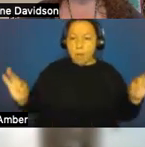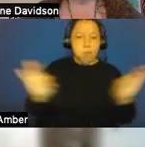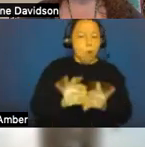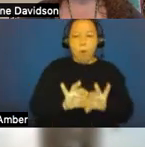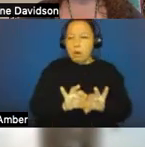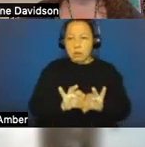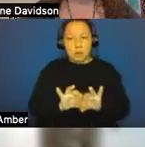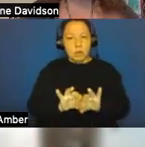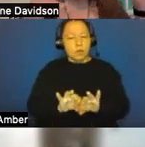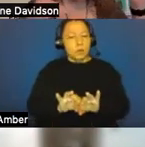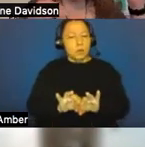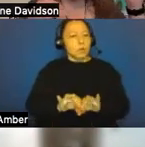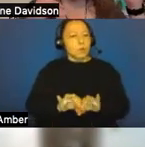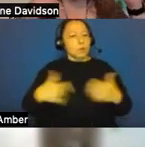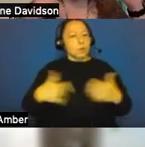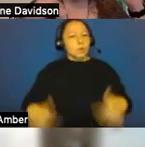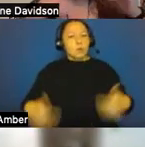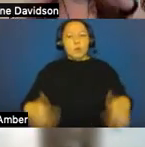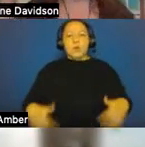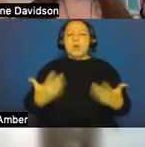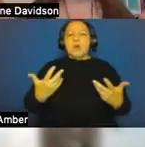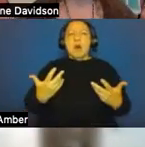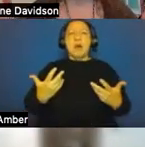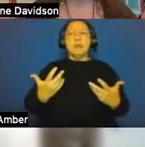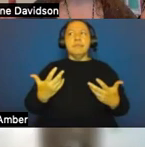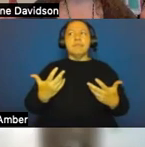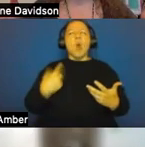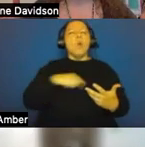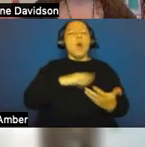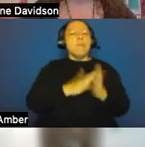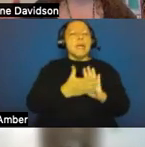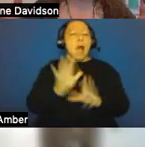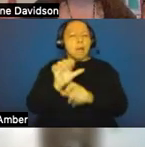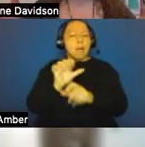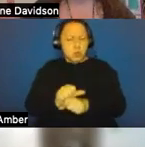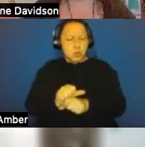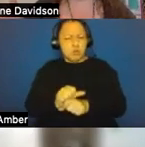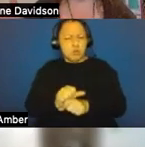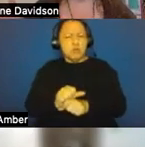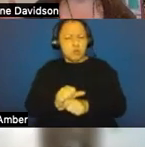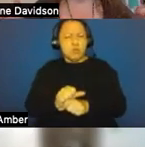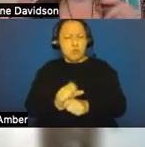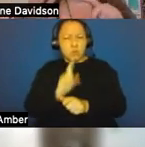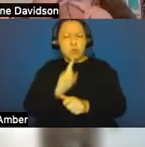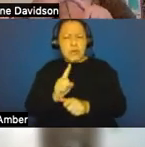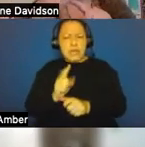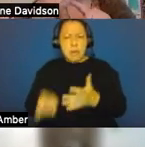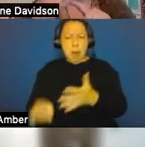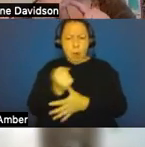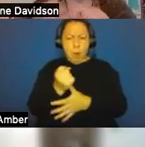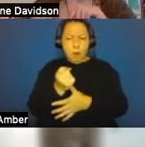want to, things like that have become accustomed to place high importance on, right? Like